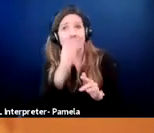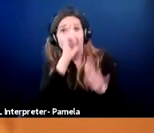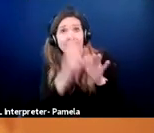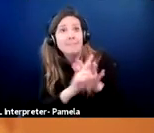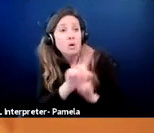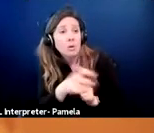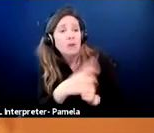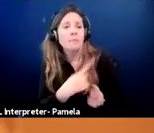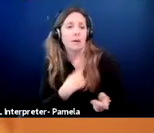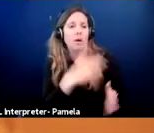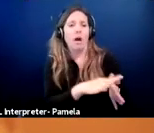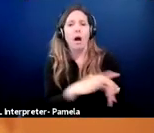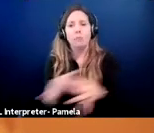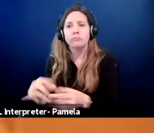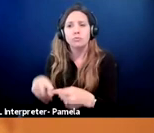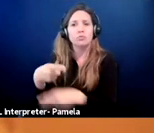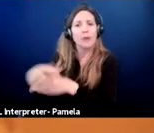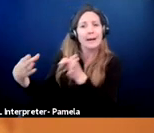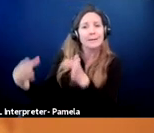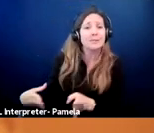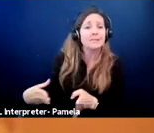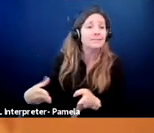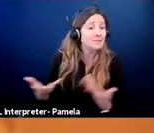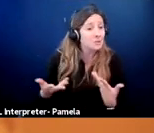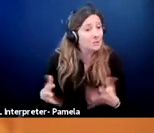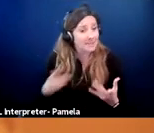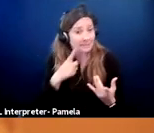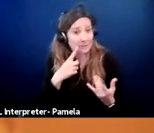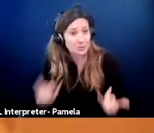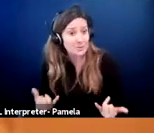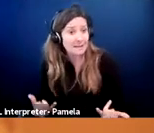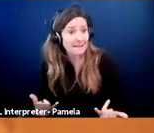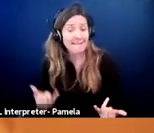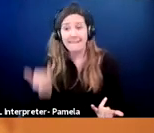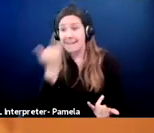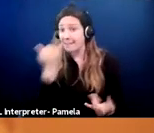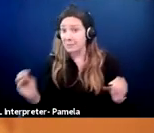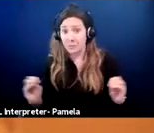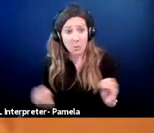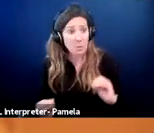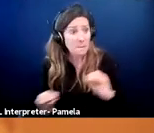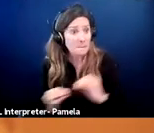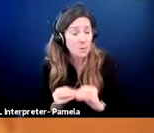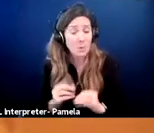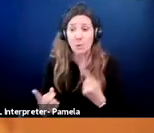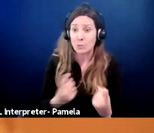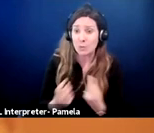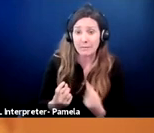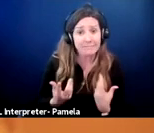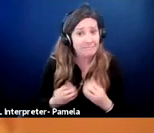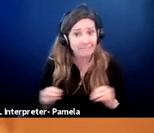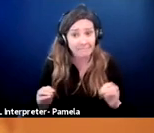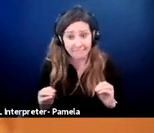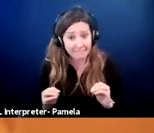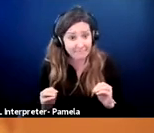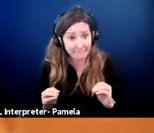connect you to the right people. But that's it for us. So unless you have any burning questions that we should jump